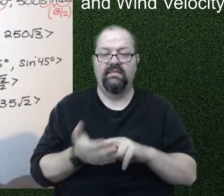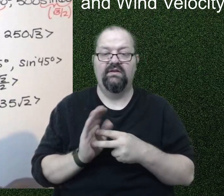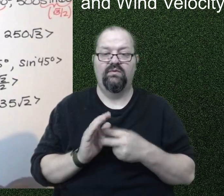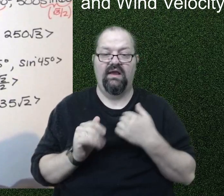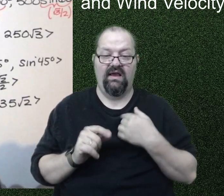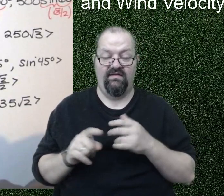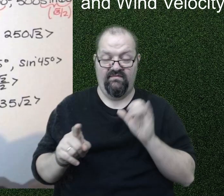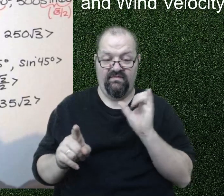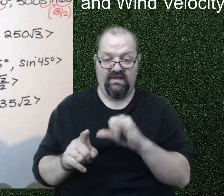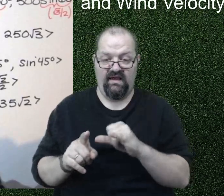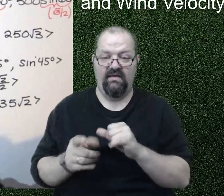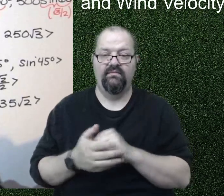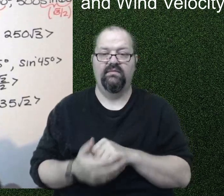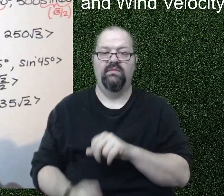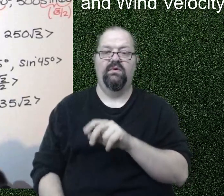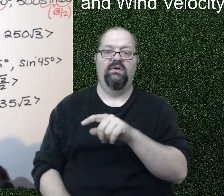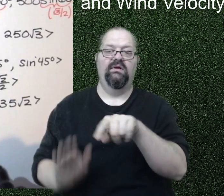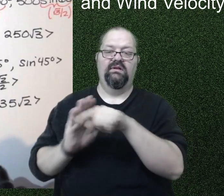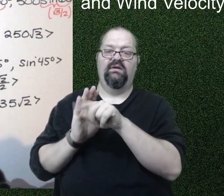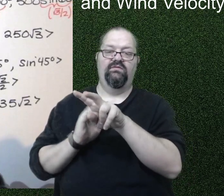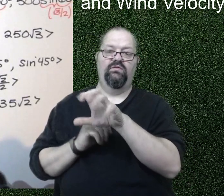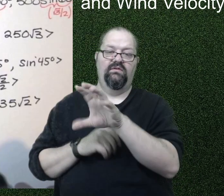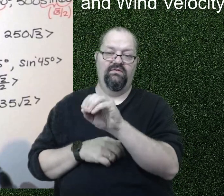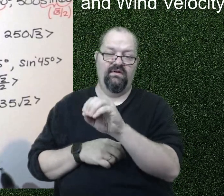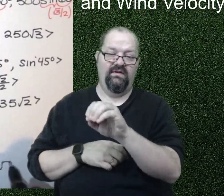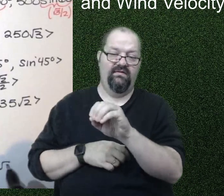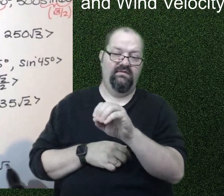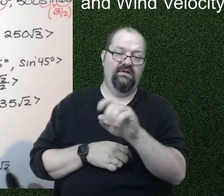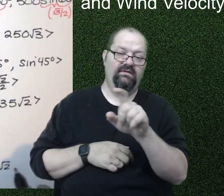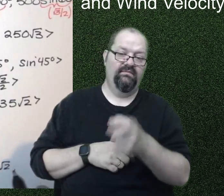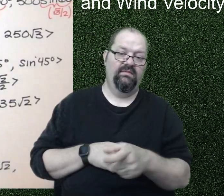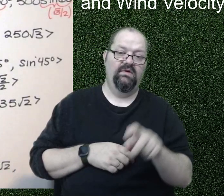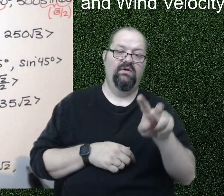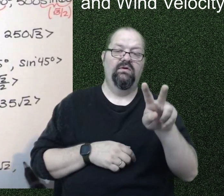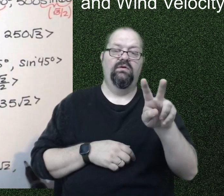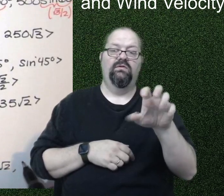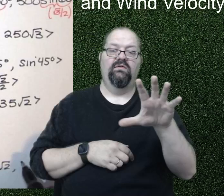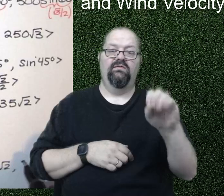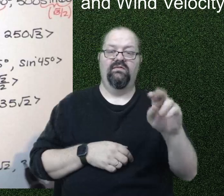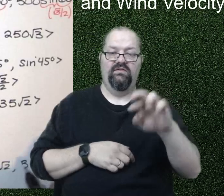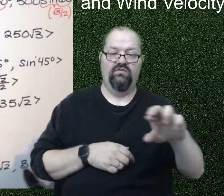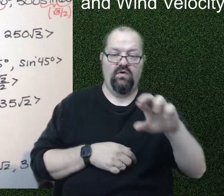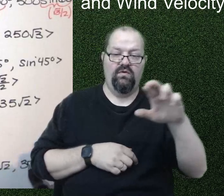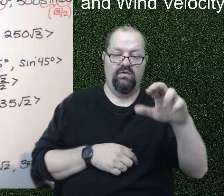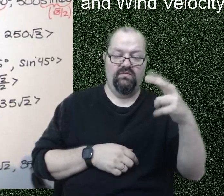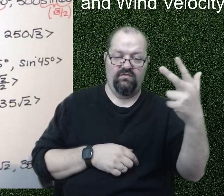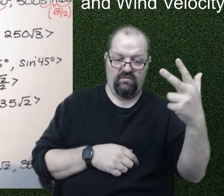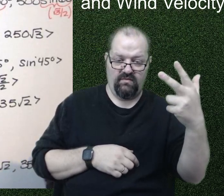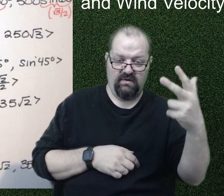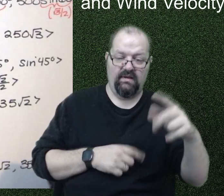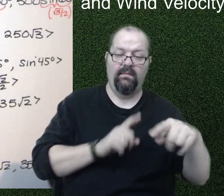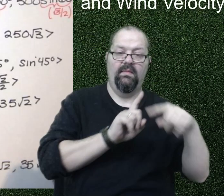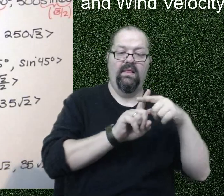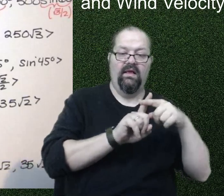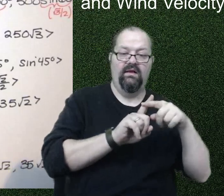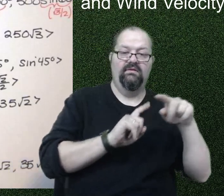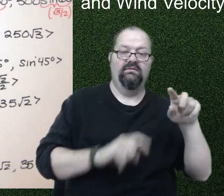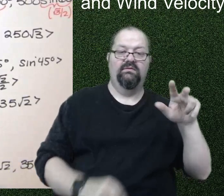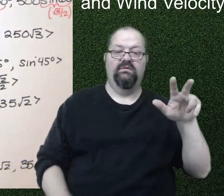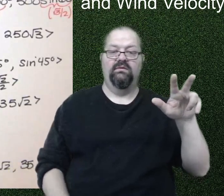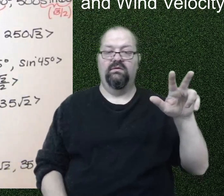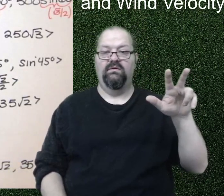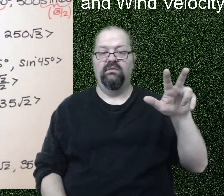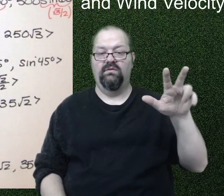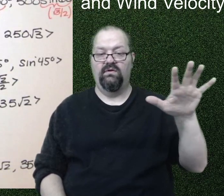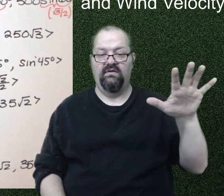3 plus 35 root 2 and of course 35 root 2. So it's a